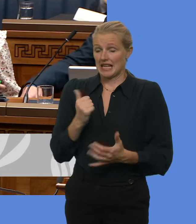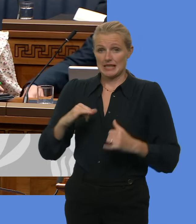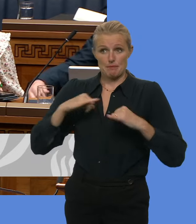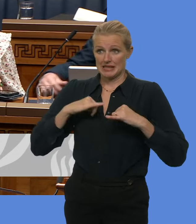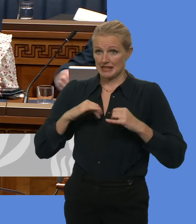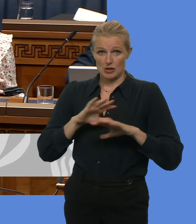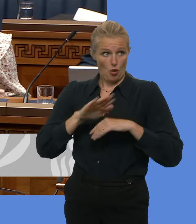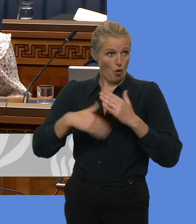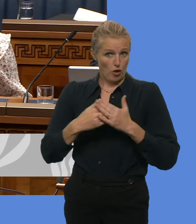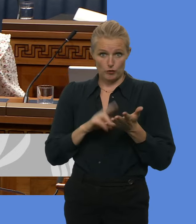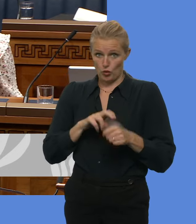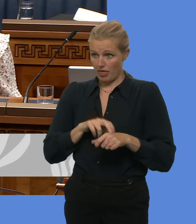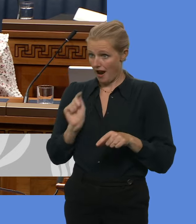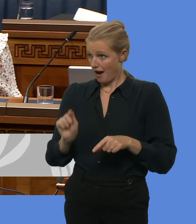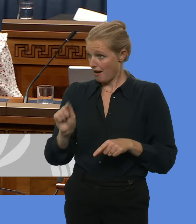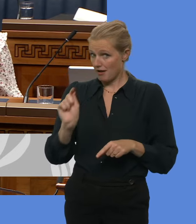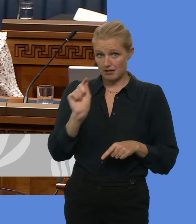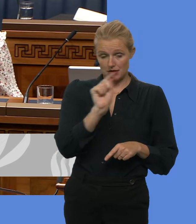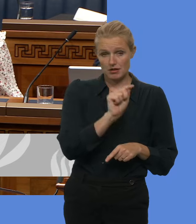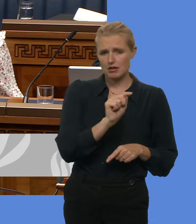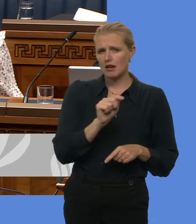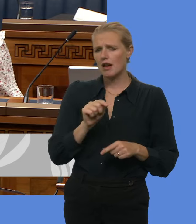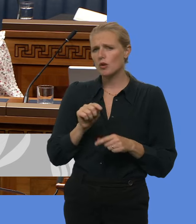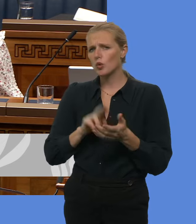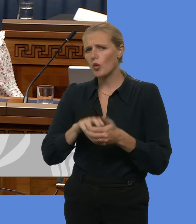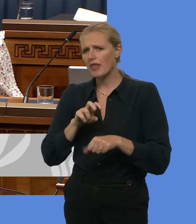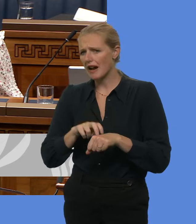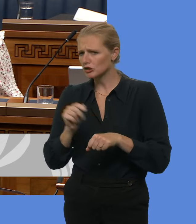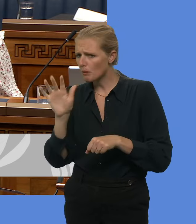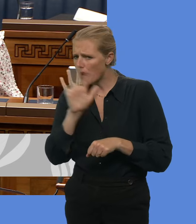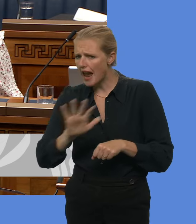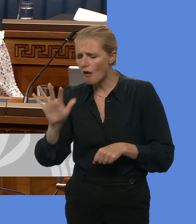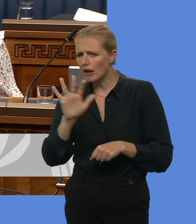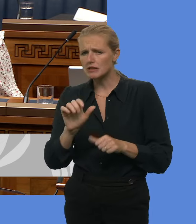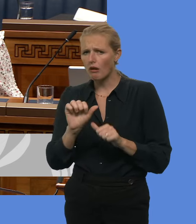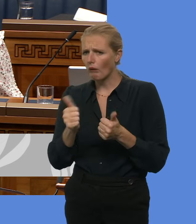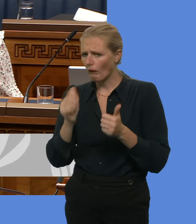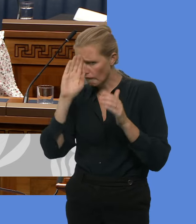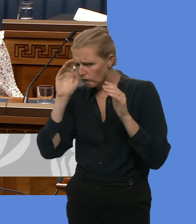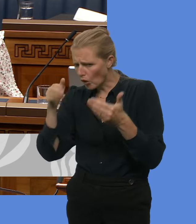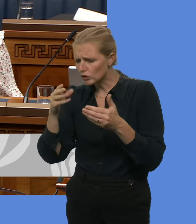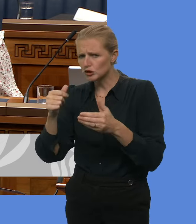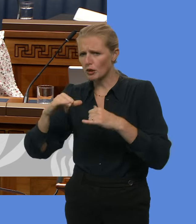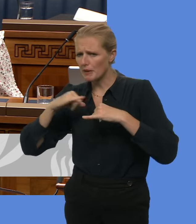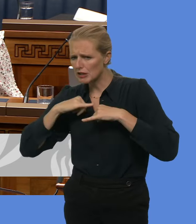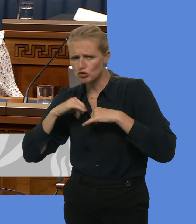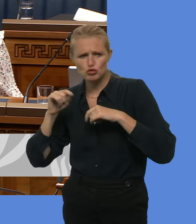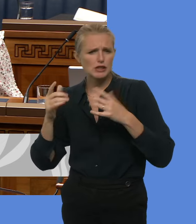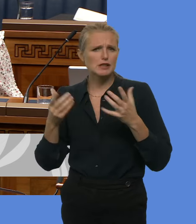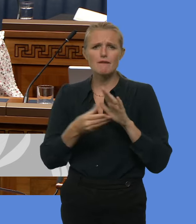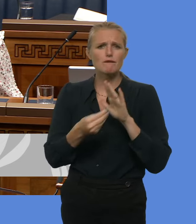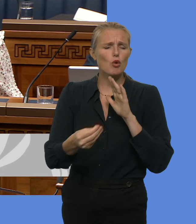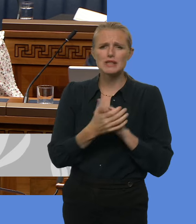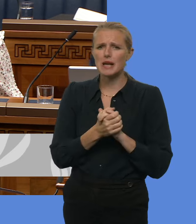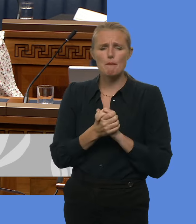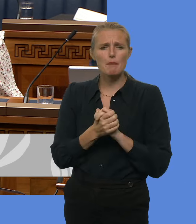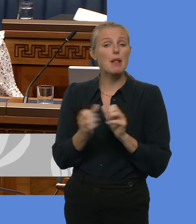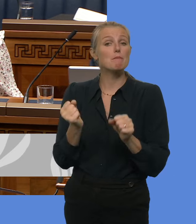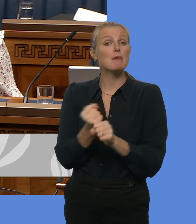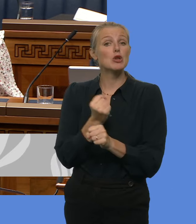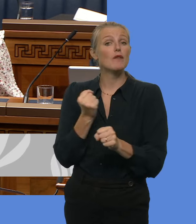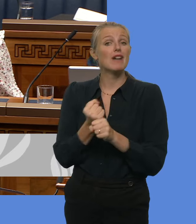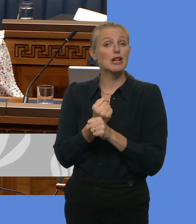Northern Ireland. There are areas of Northern Ireland where there's a real particular focus on particular industries, should that be the advanced manufacturing, for